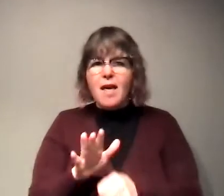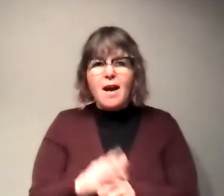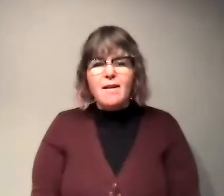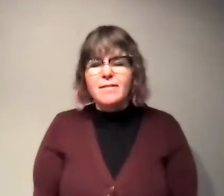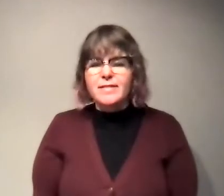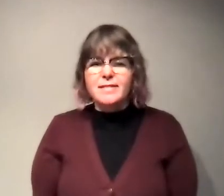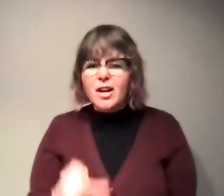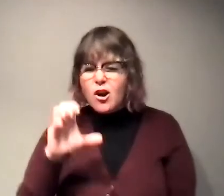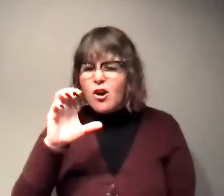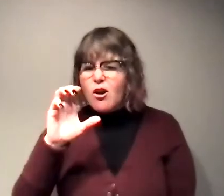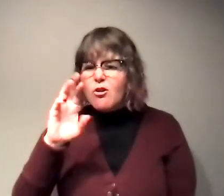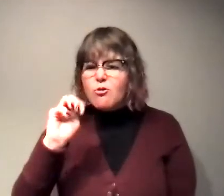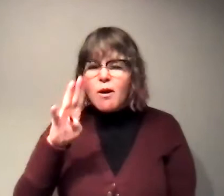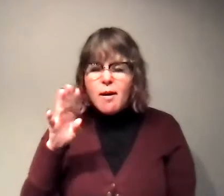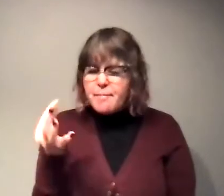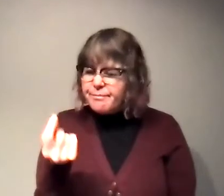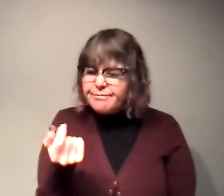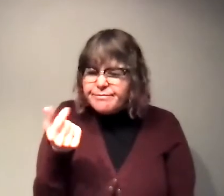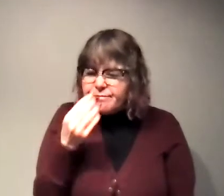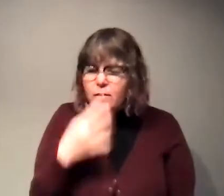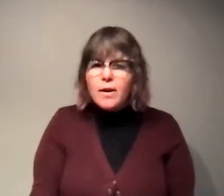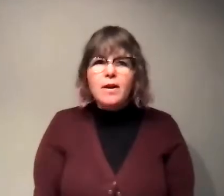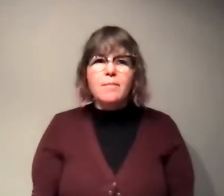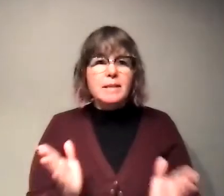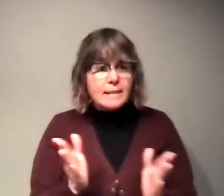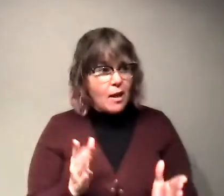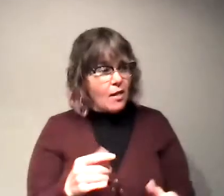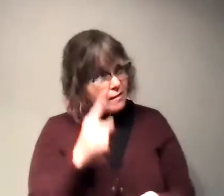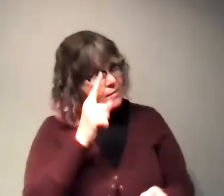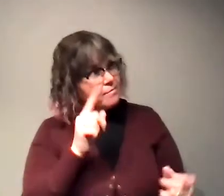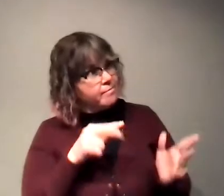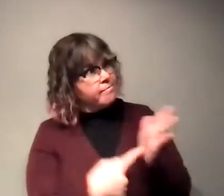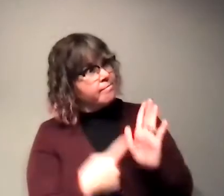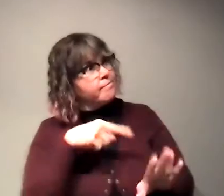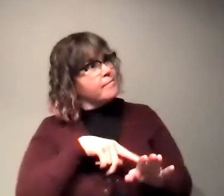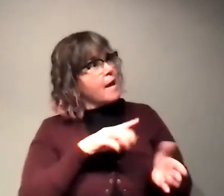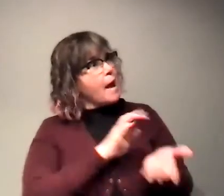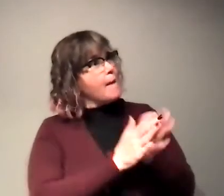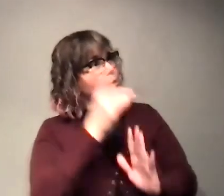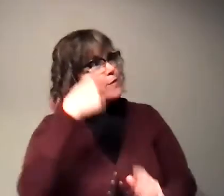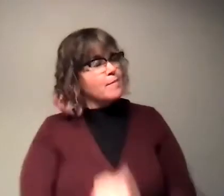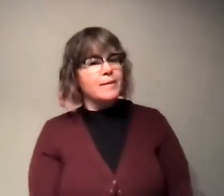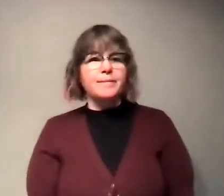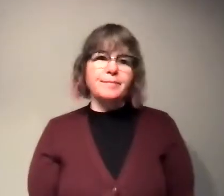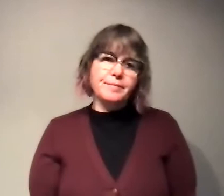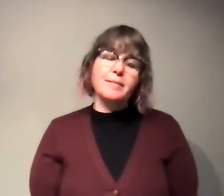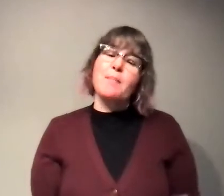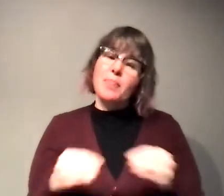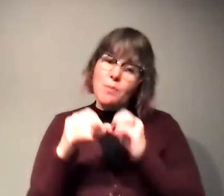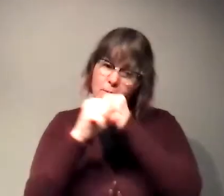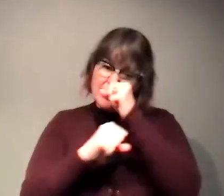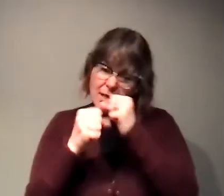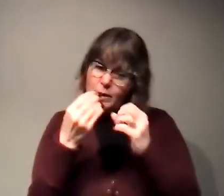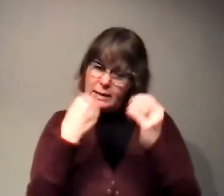not going to eat that. But the little fish are like, great, that's a hamburger for me. So that's great. The more mosquitoes that get eaten, the better,